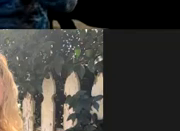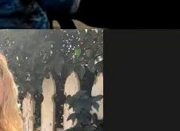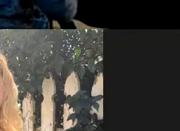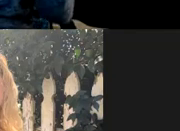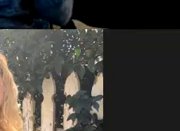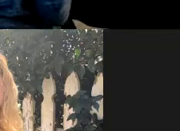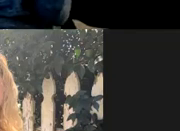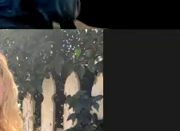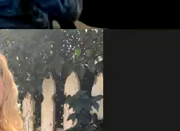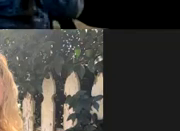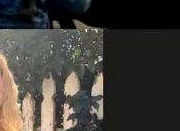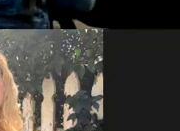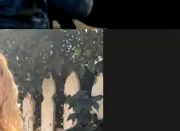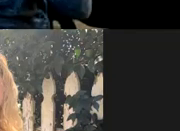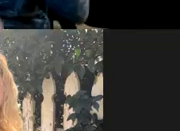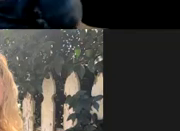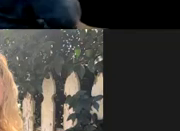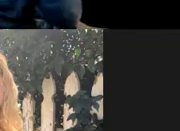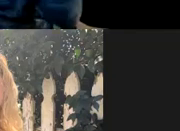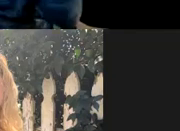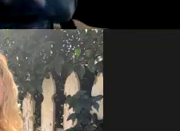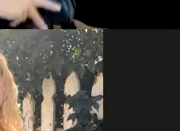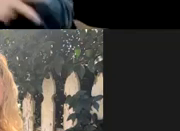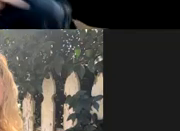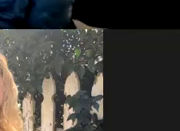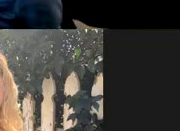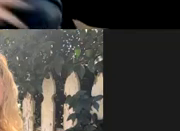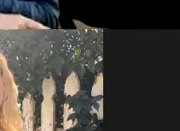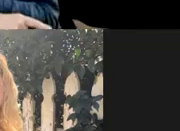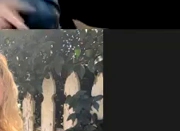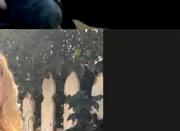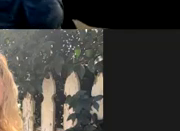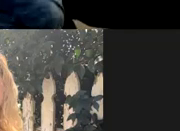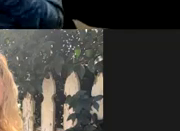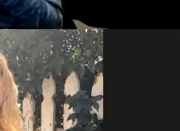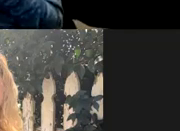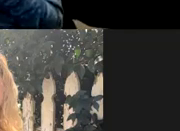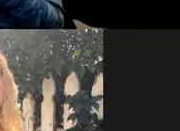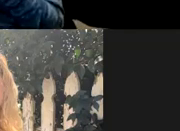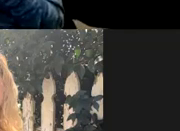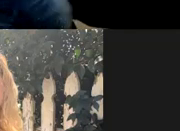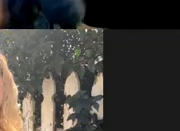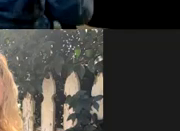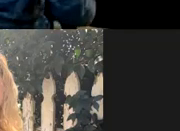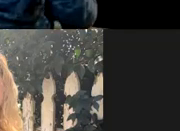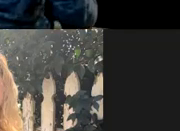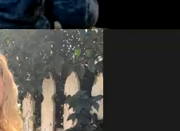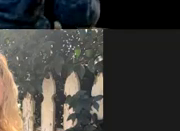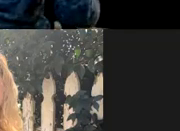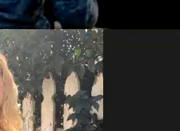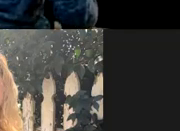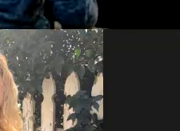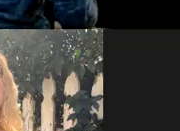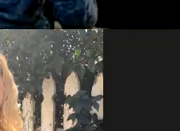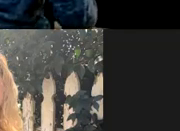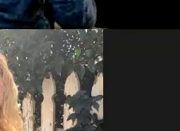talking about, is big for that. Oh, I'm very sure. big for that. Yes. I'm sure it's not alone. Yes.